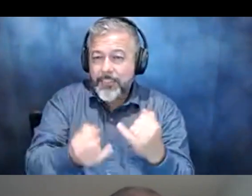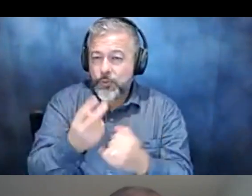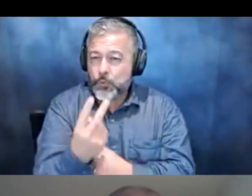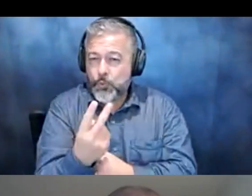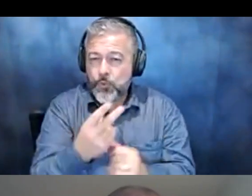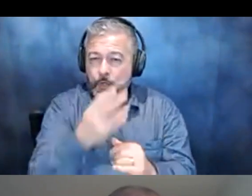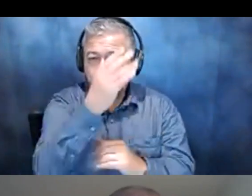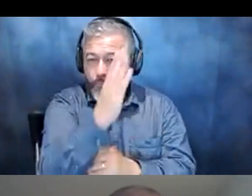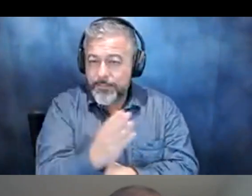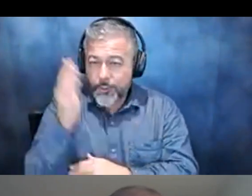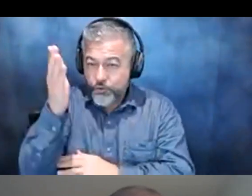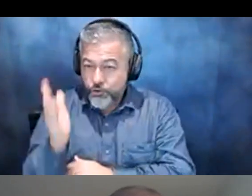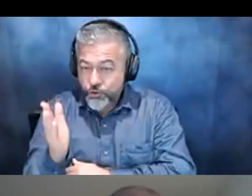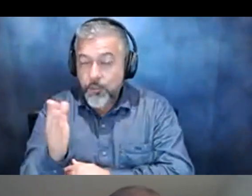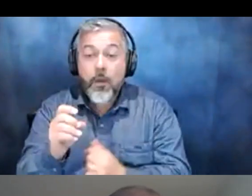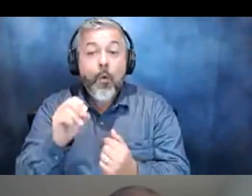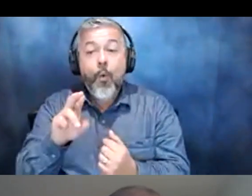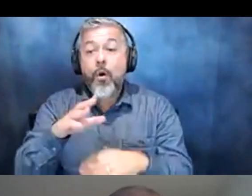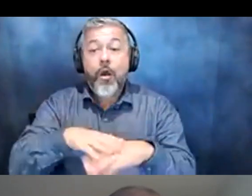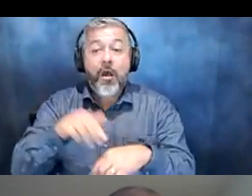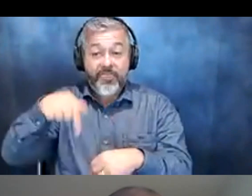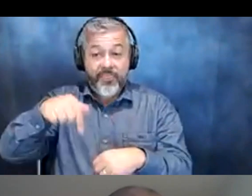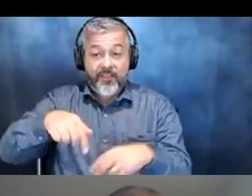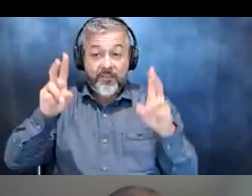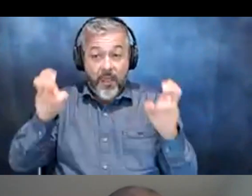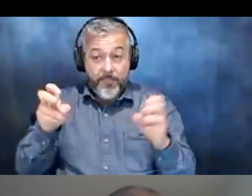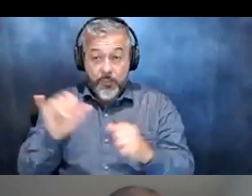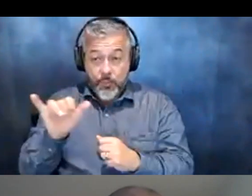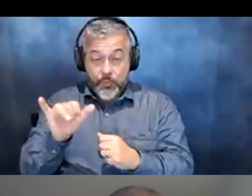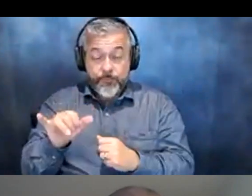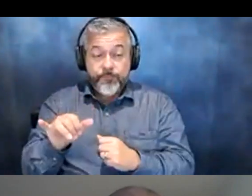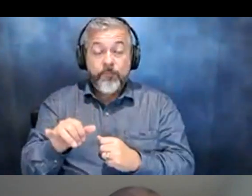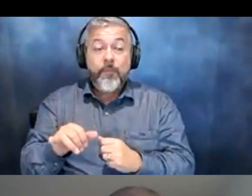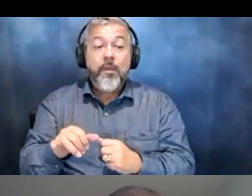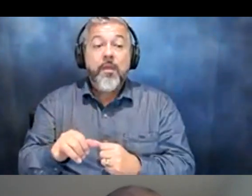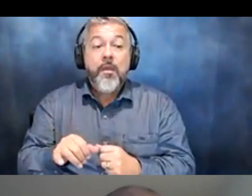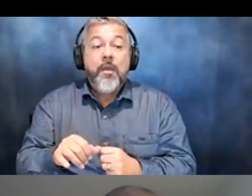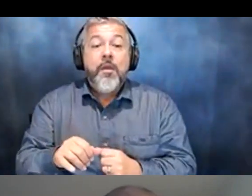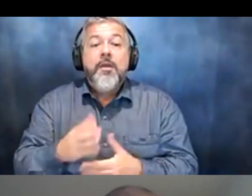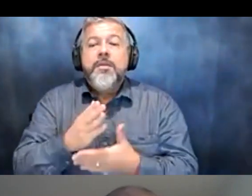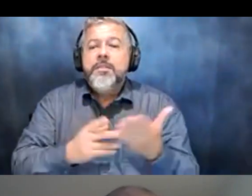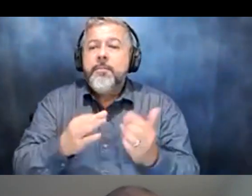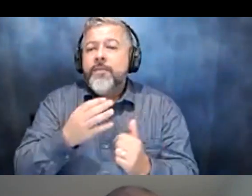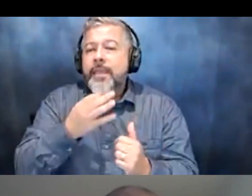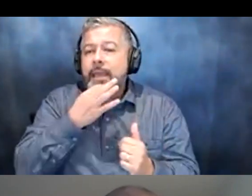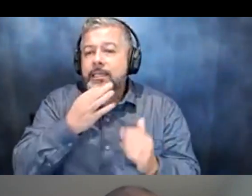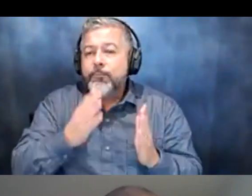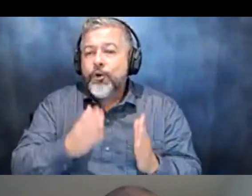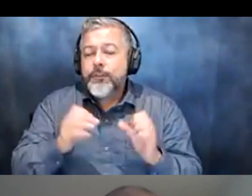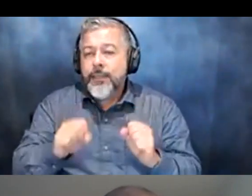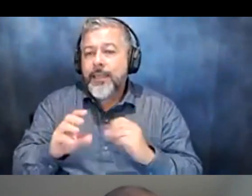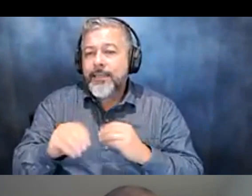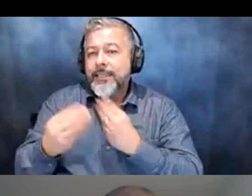two presentations, or on this topic kind of generally, where some of the experts can give